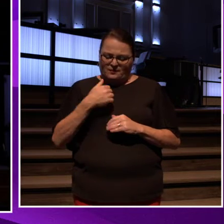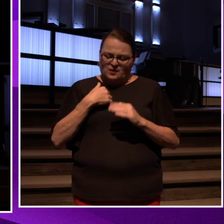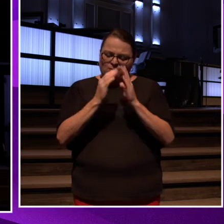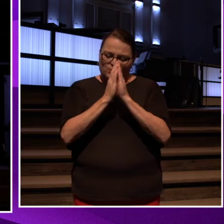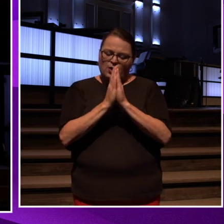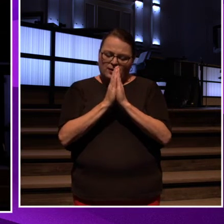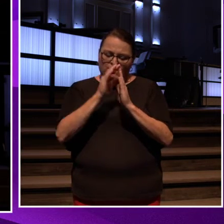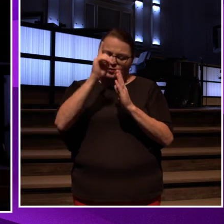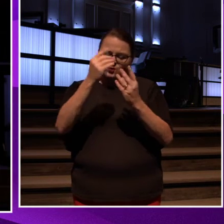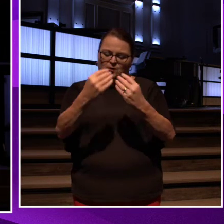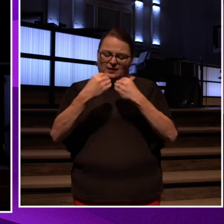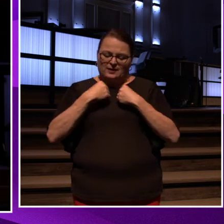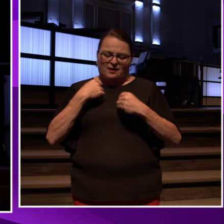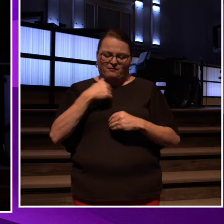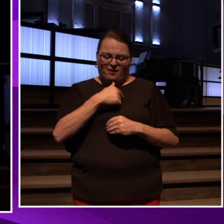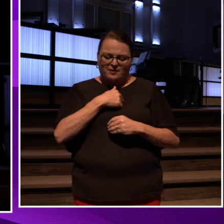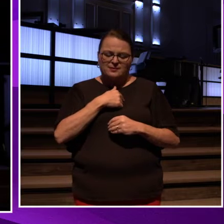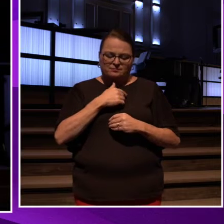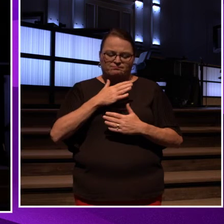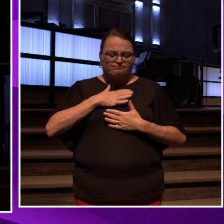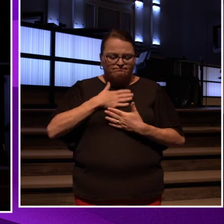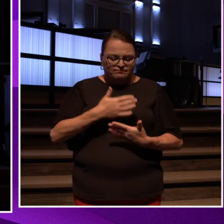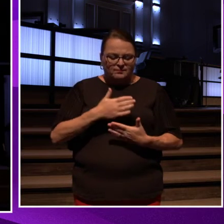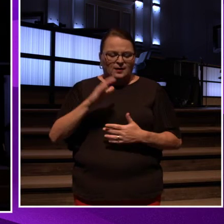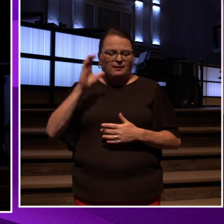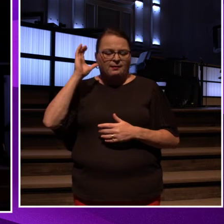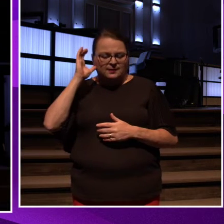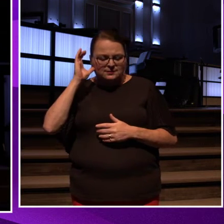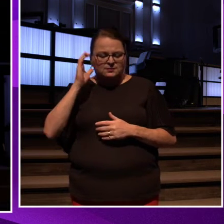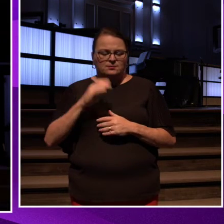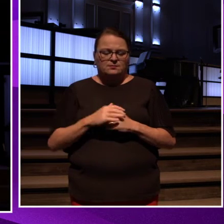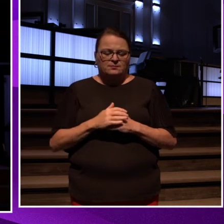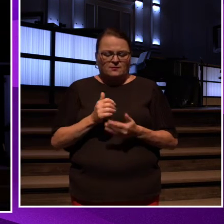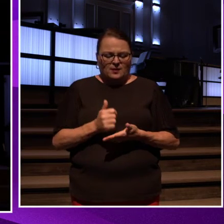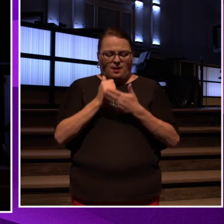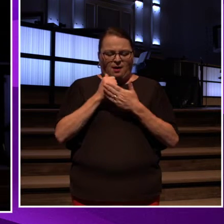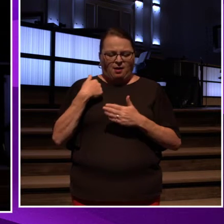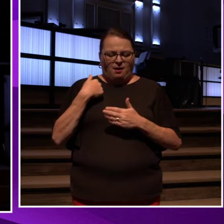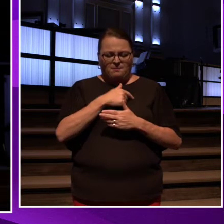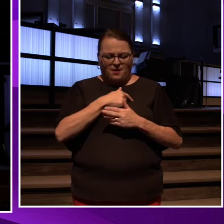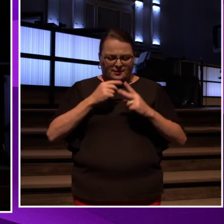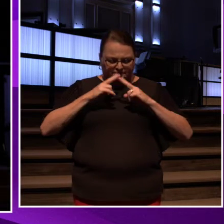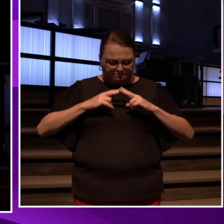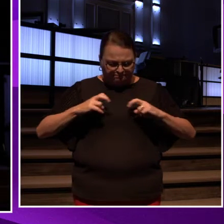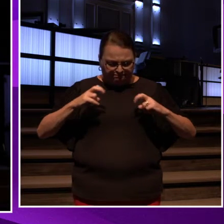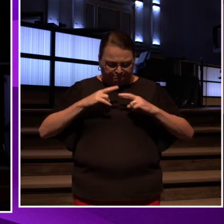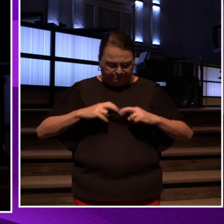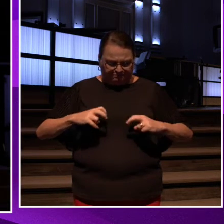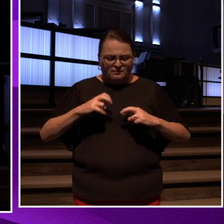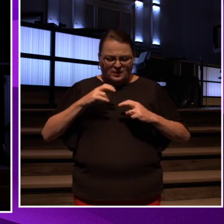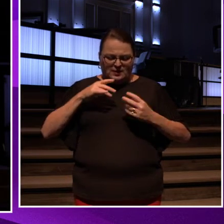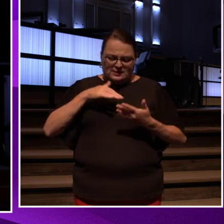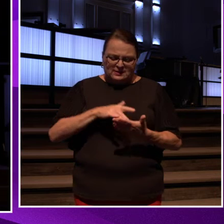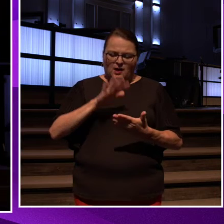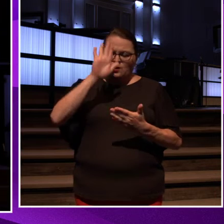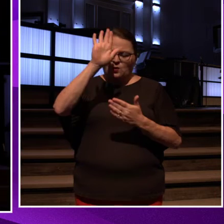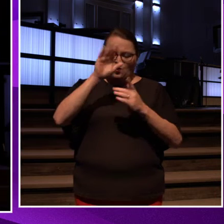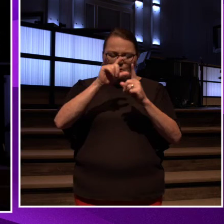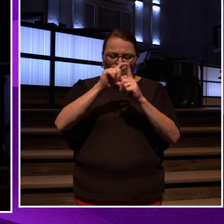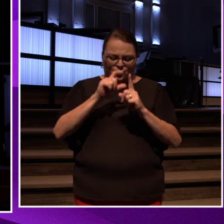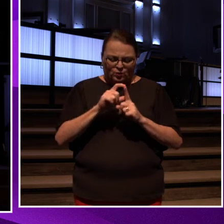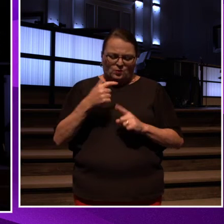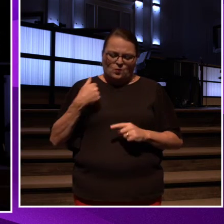you would give us ears to listen, and you would help us to realize as we study your word that it's an opportunity